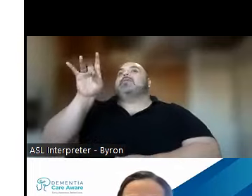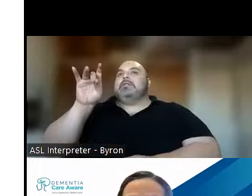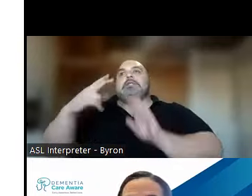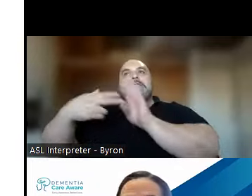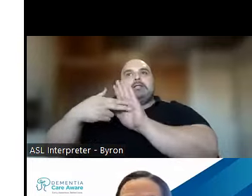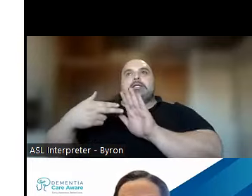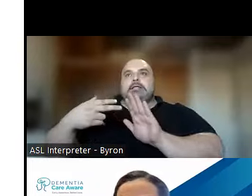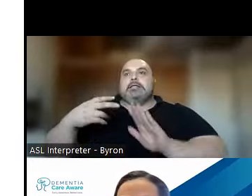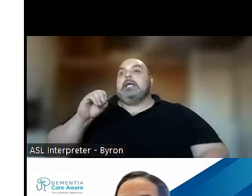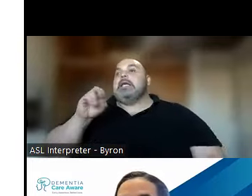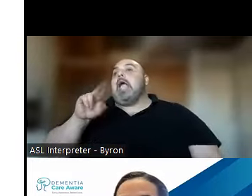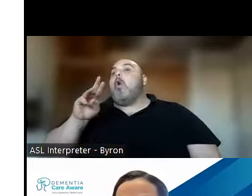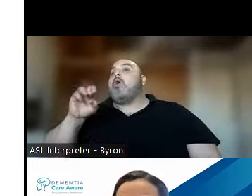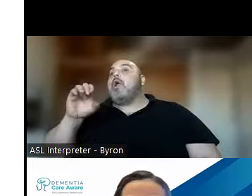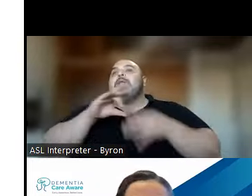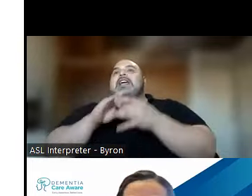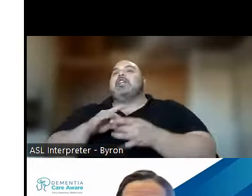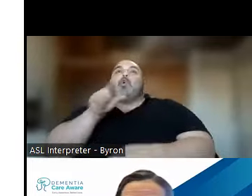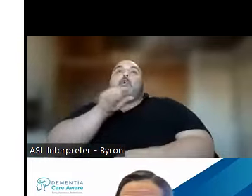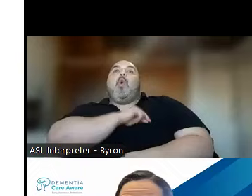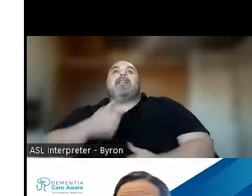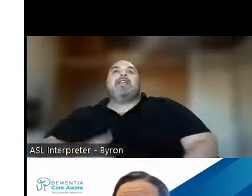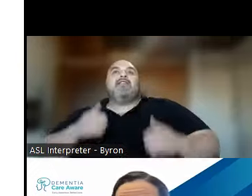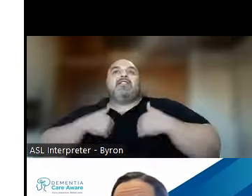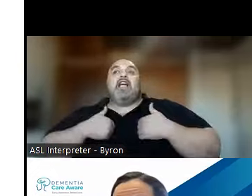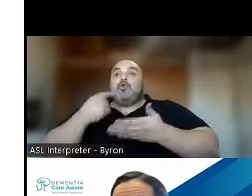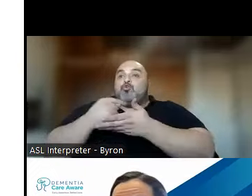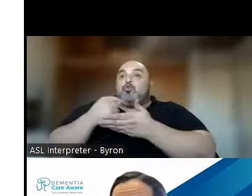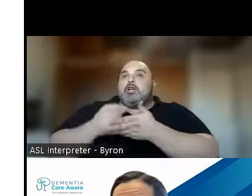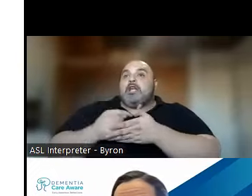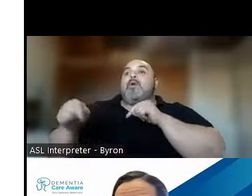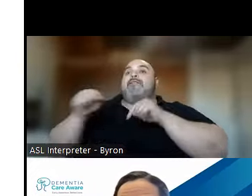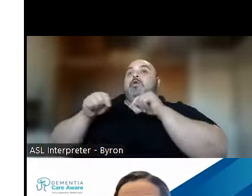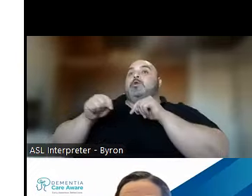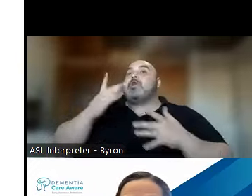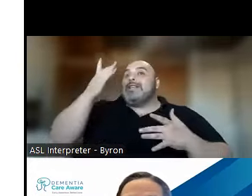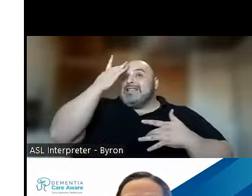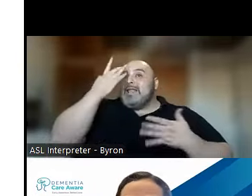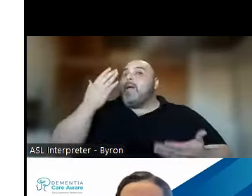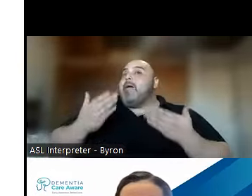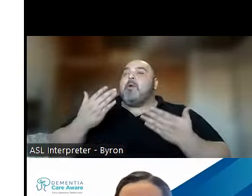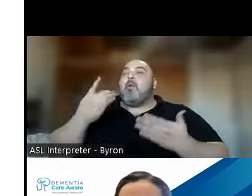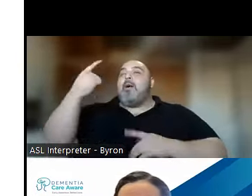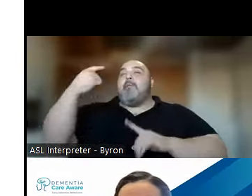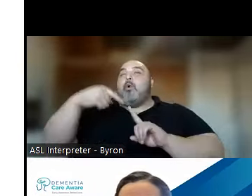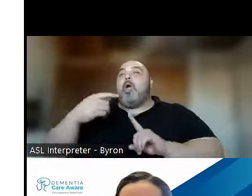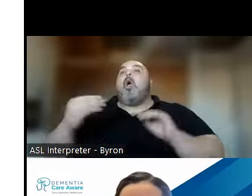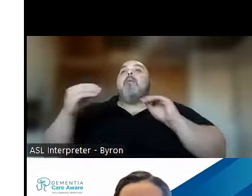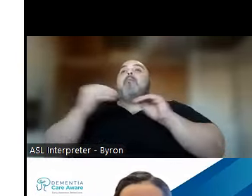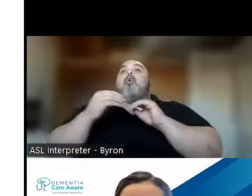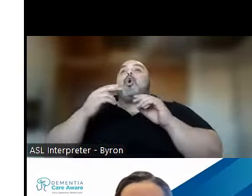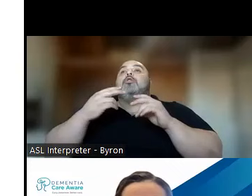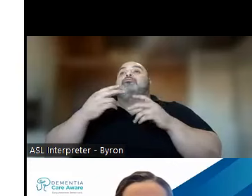outcomes with regard to quality of life, treating reversible conditions, and maybe some point here soon, more universal access to